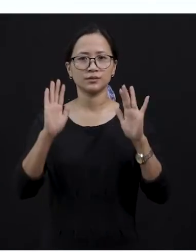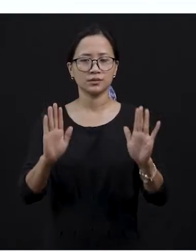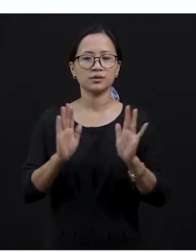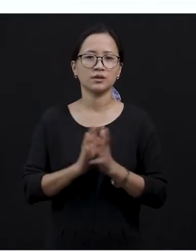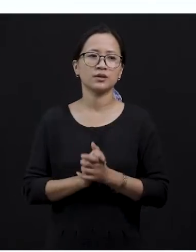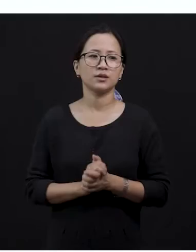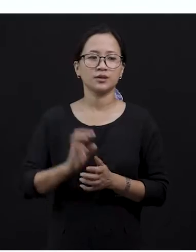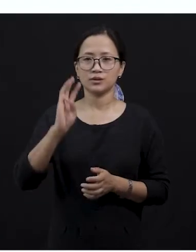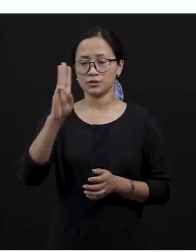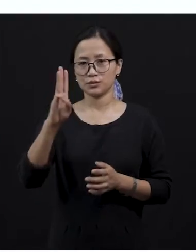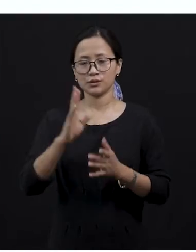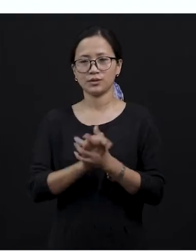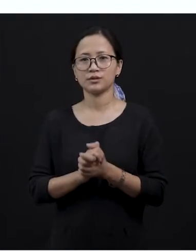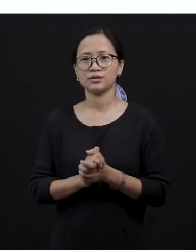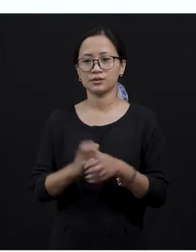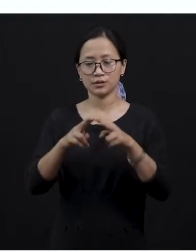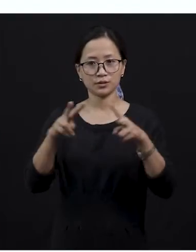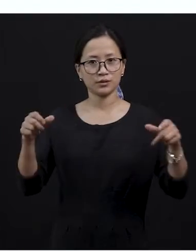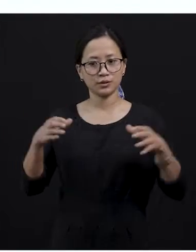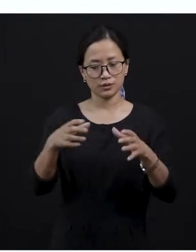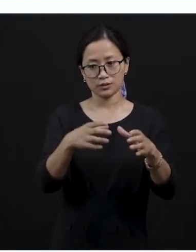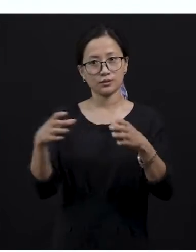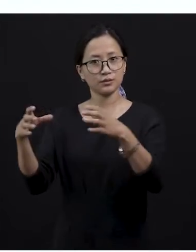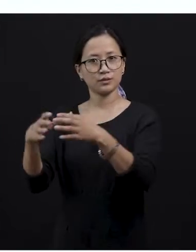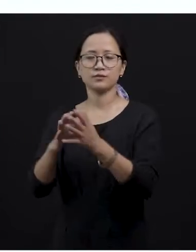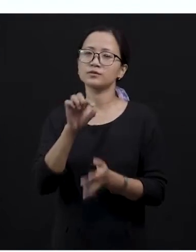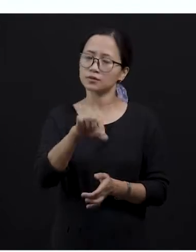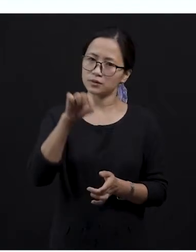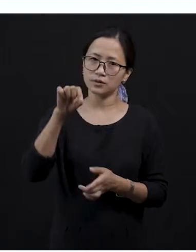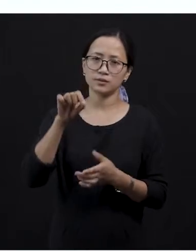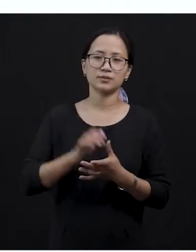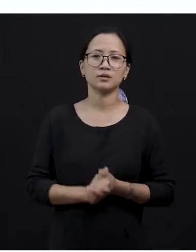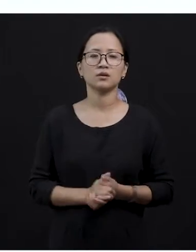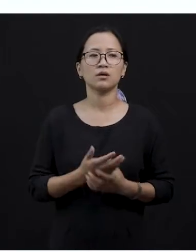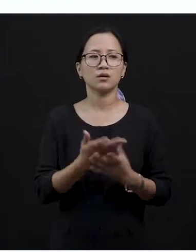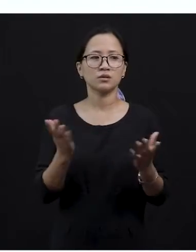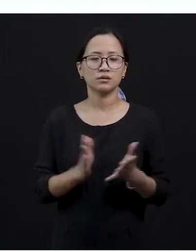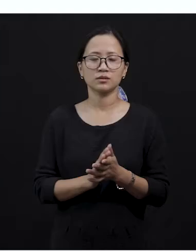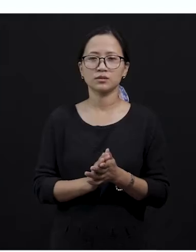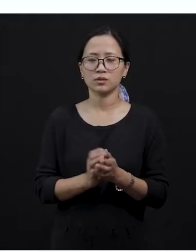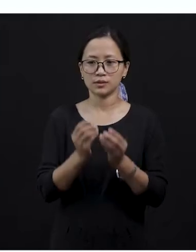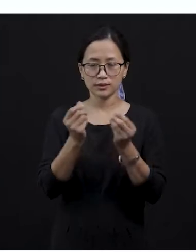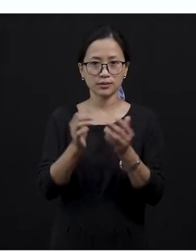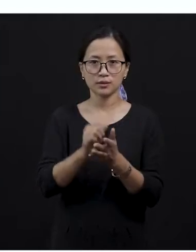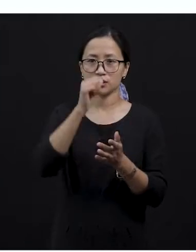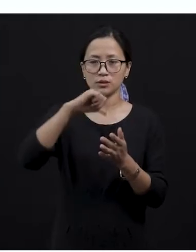have 3 different groups of items. What are they?